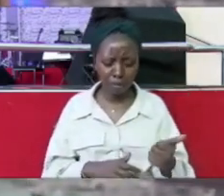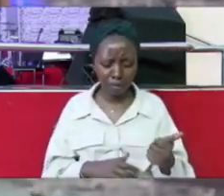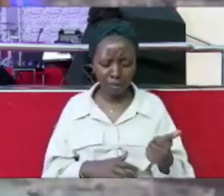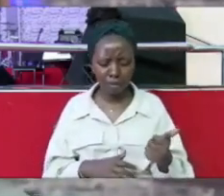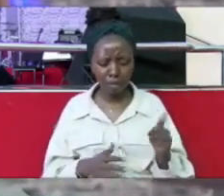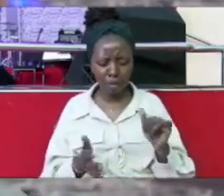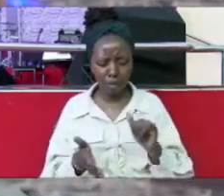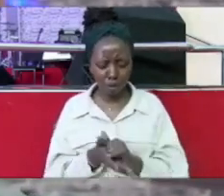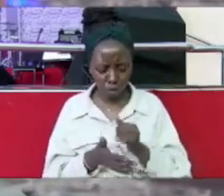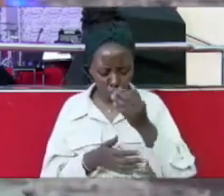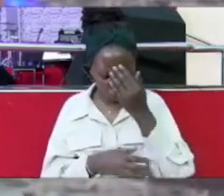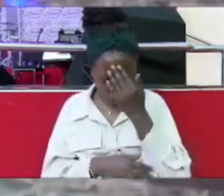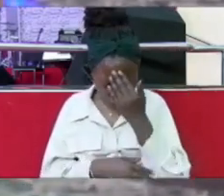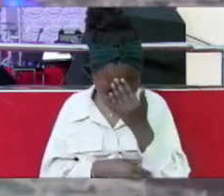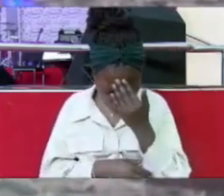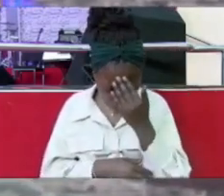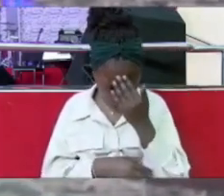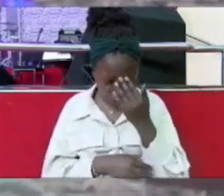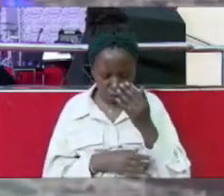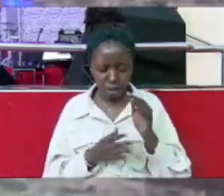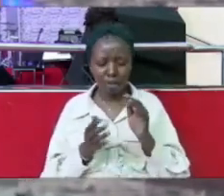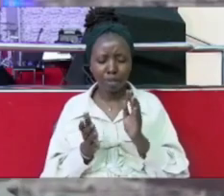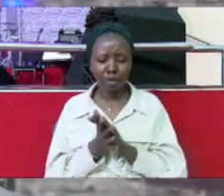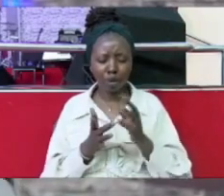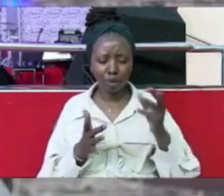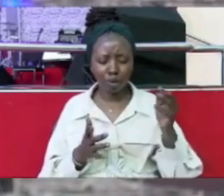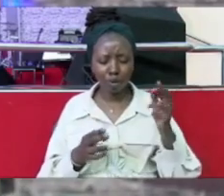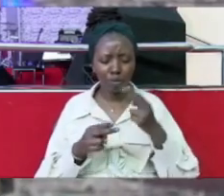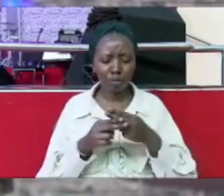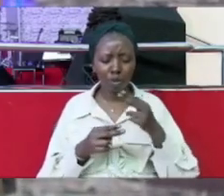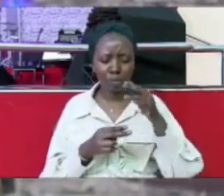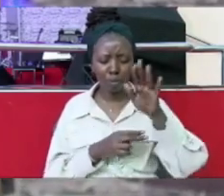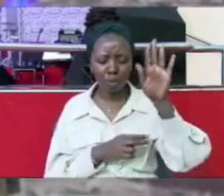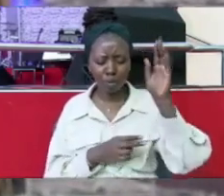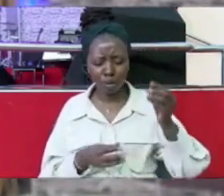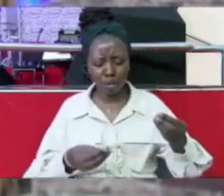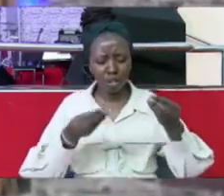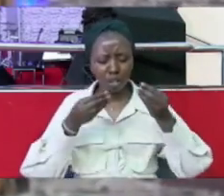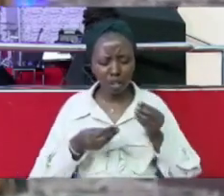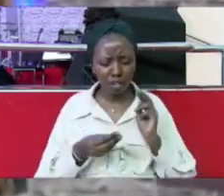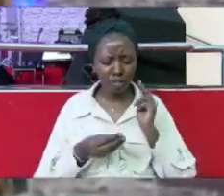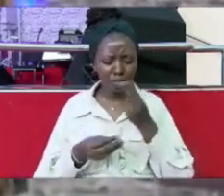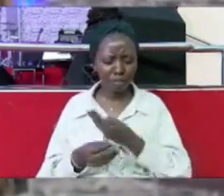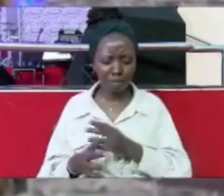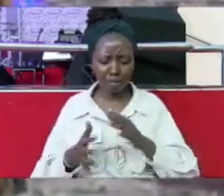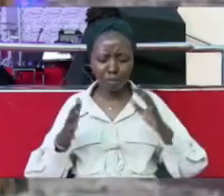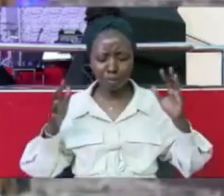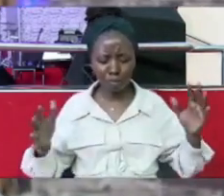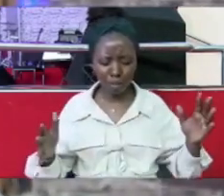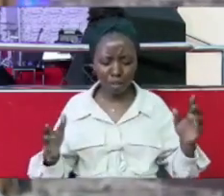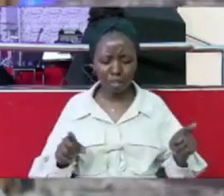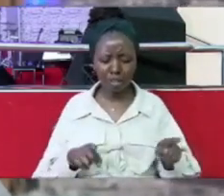To the honor and to the praise, Lord, of your holy name. Give us a great and a victorious week.